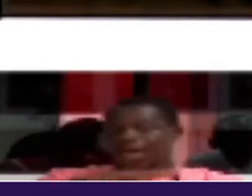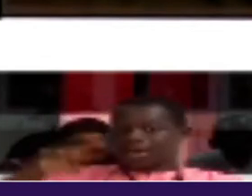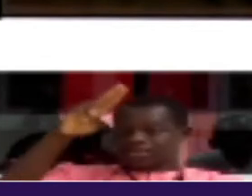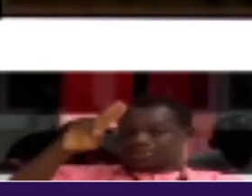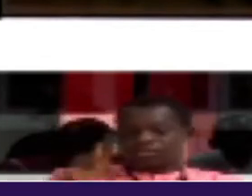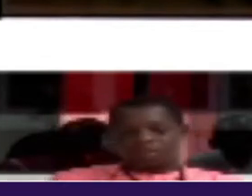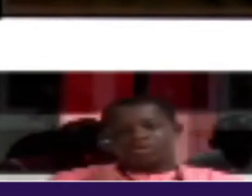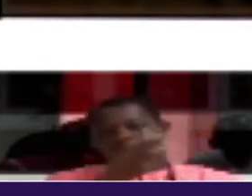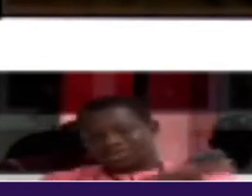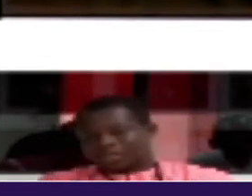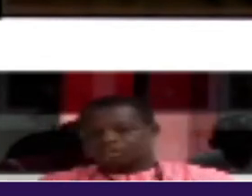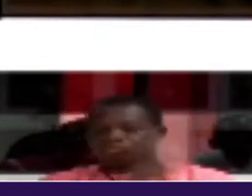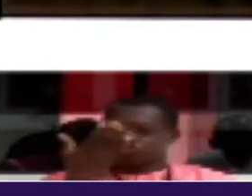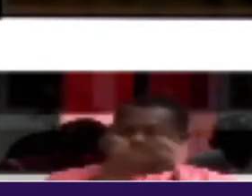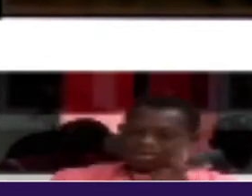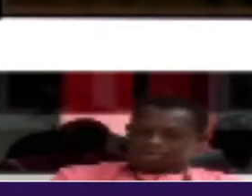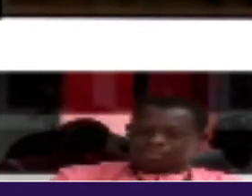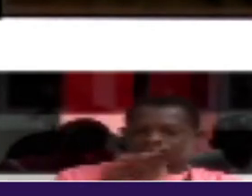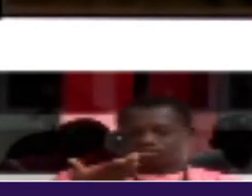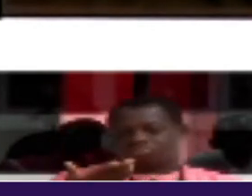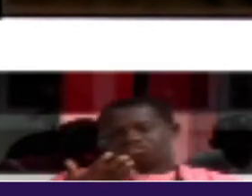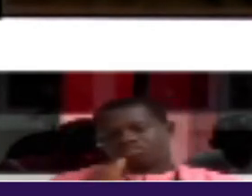Sometime maybe the battalion CSM.